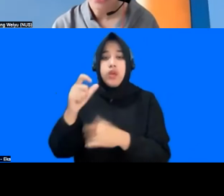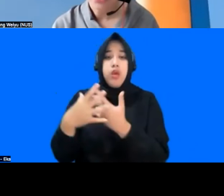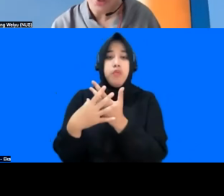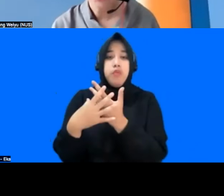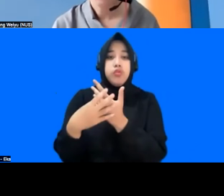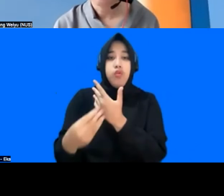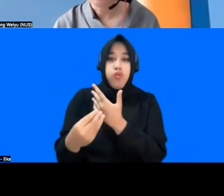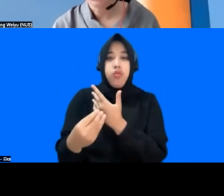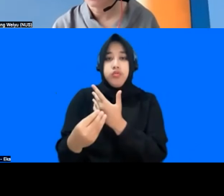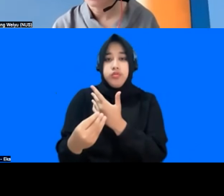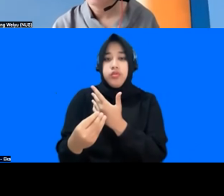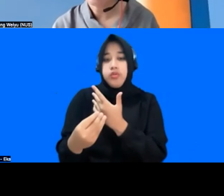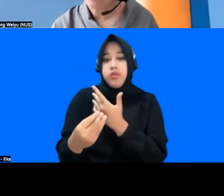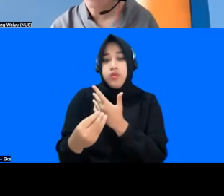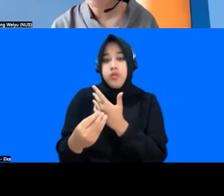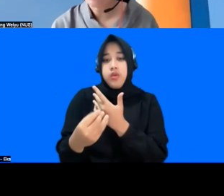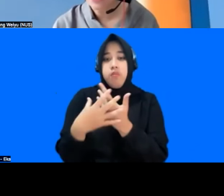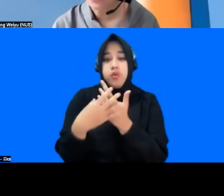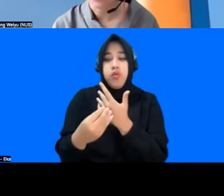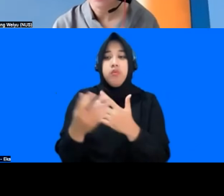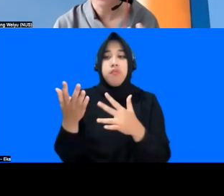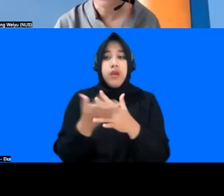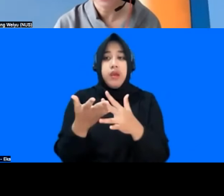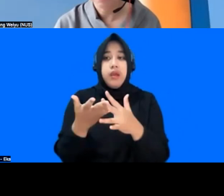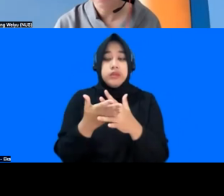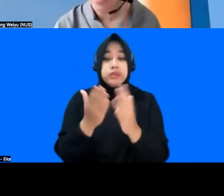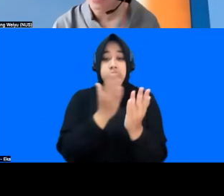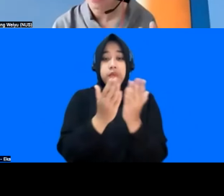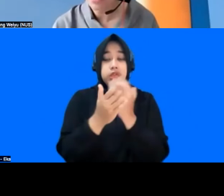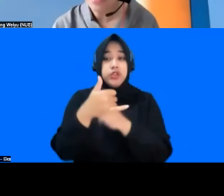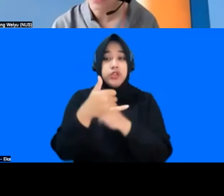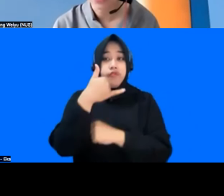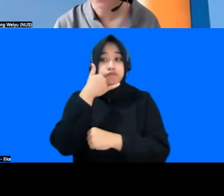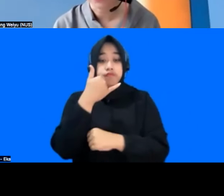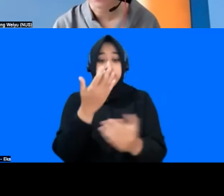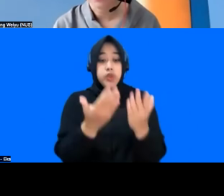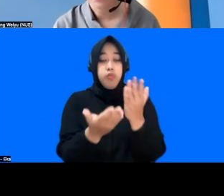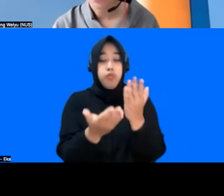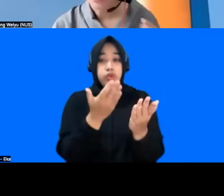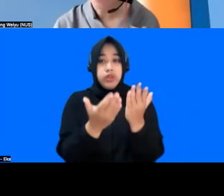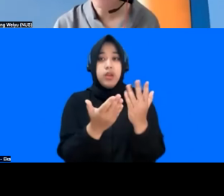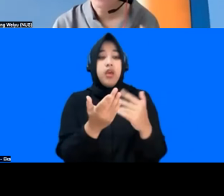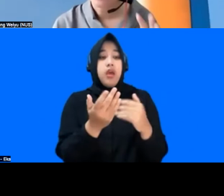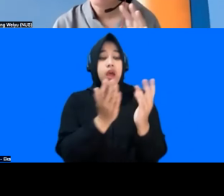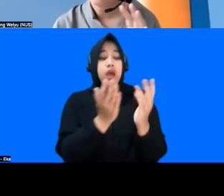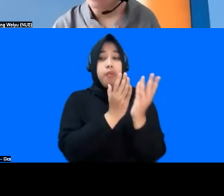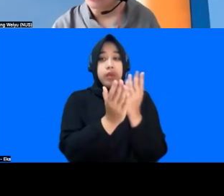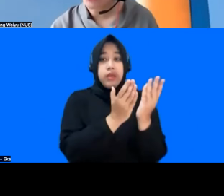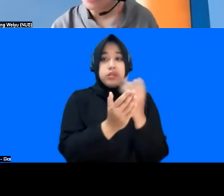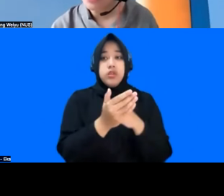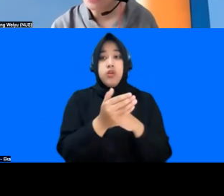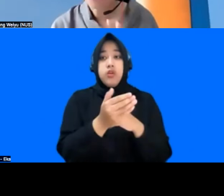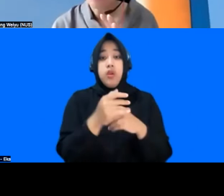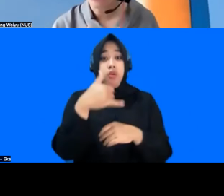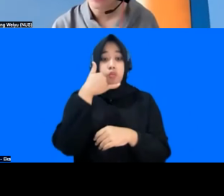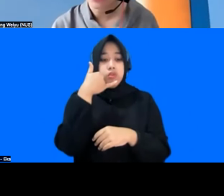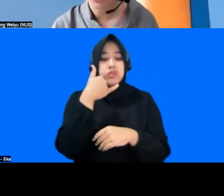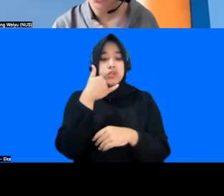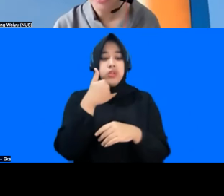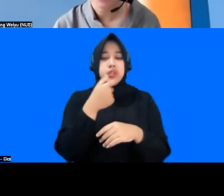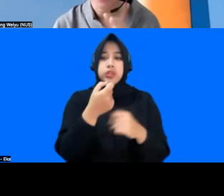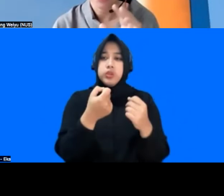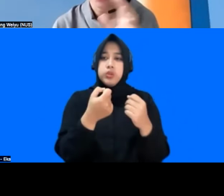So maybe a smartphone application is the best answer to the question. However, the majority of the